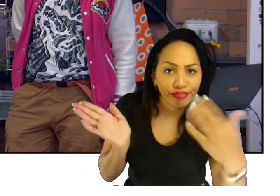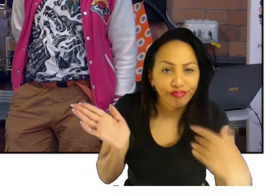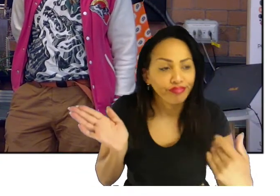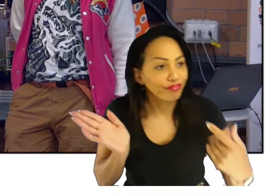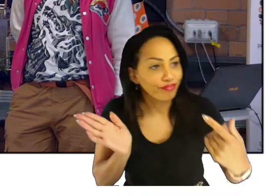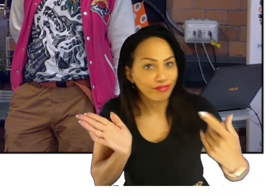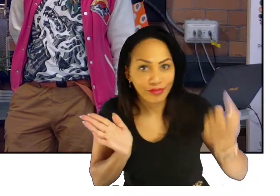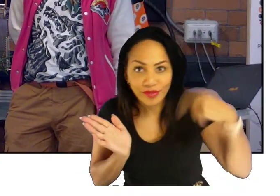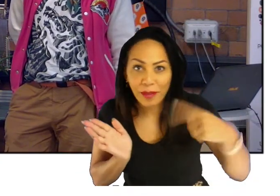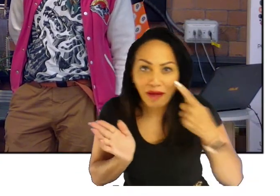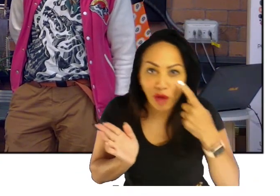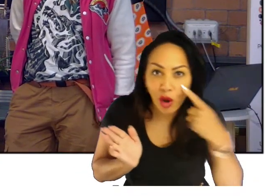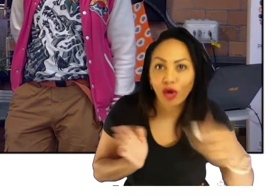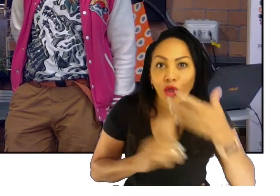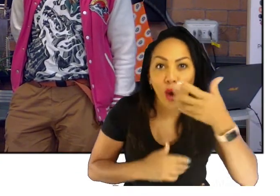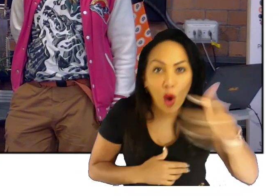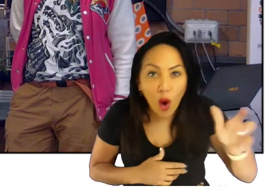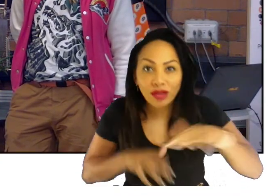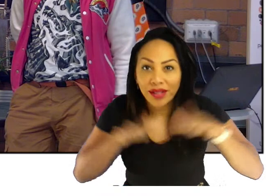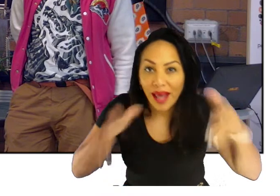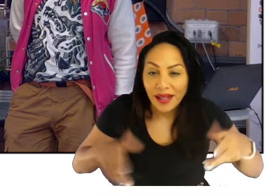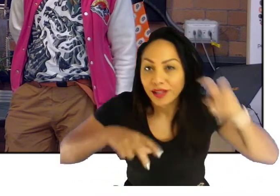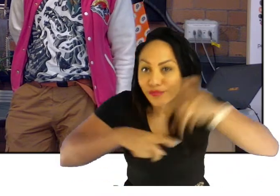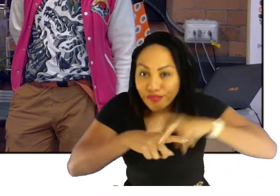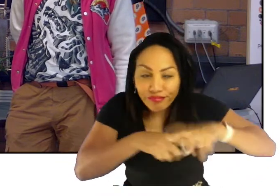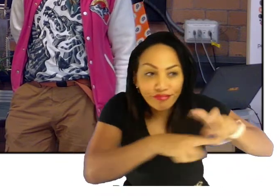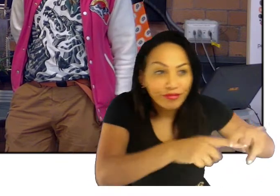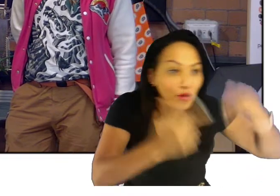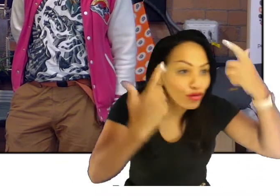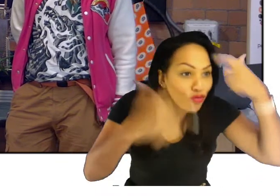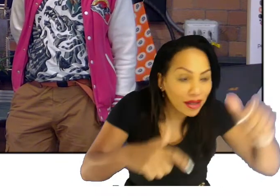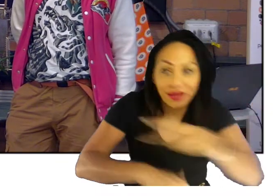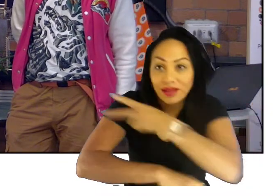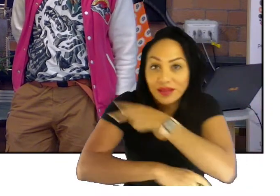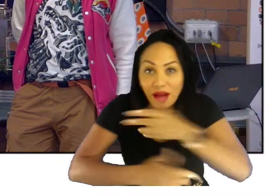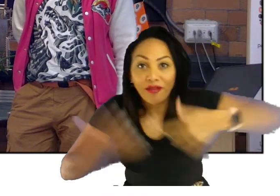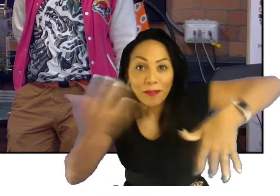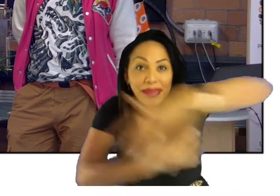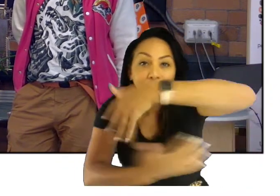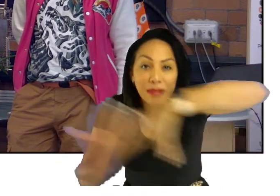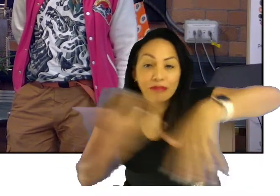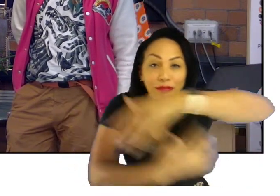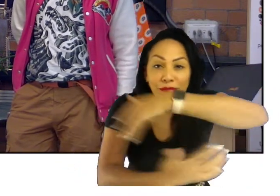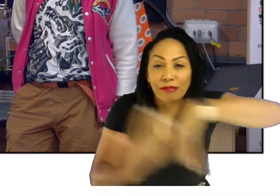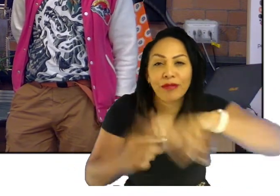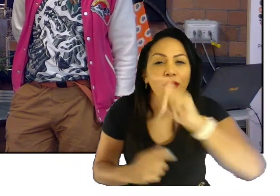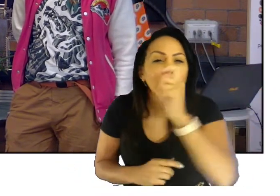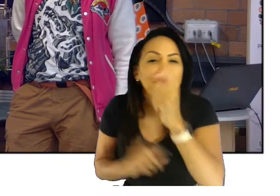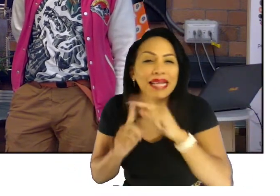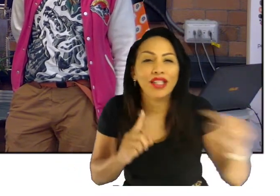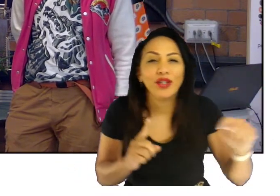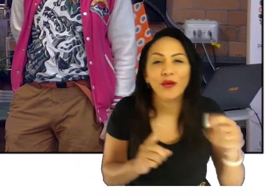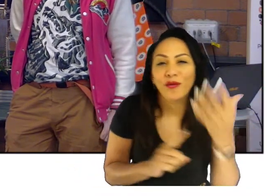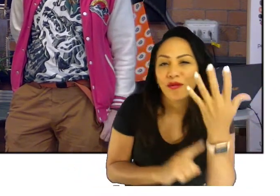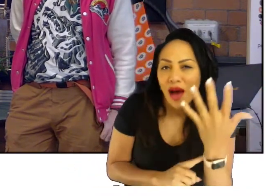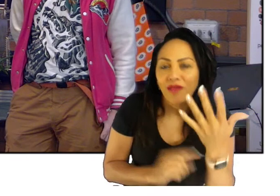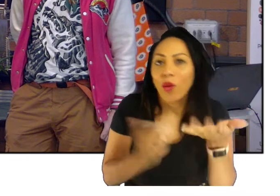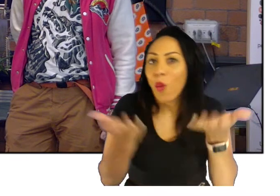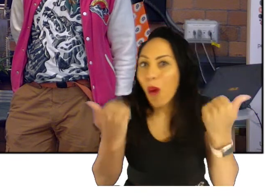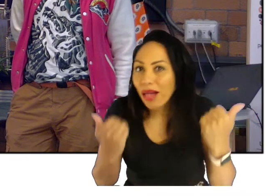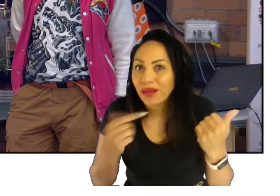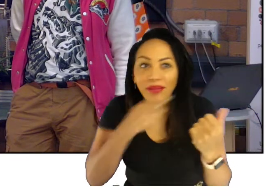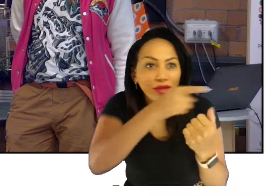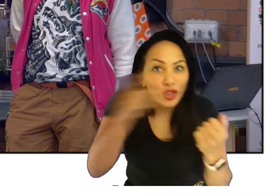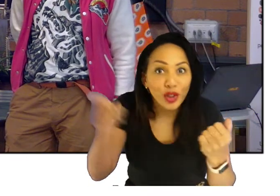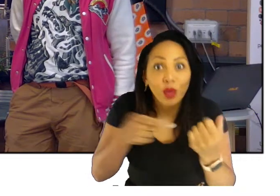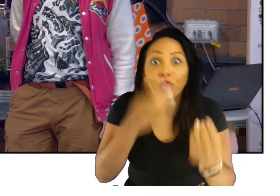hot desking alongside our residents and staff between 10 and 5. An especially big welcome today to those of you who are new to the